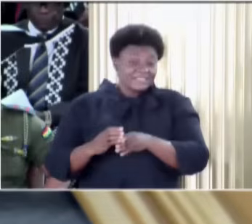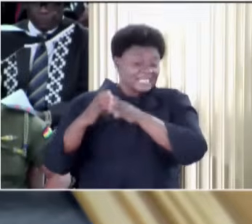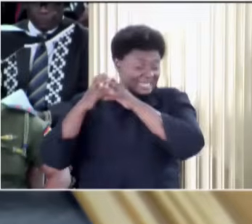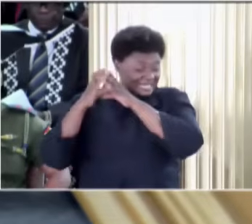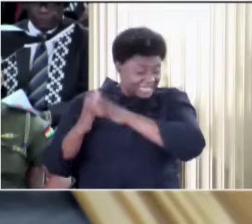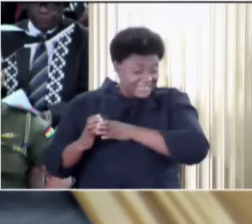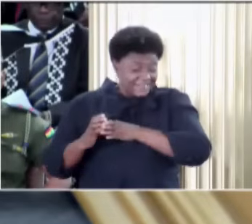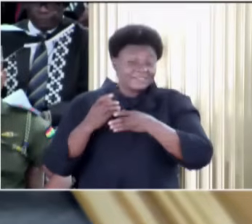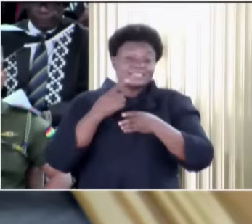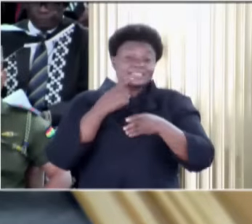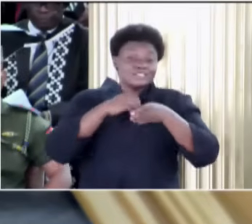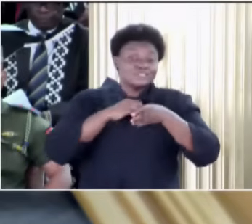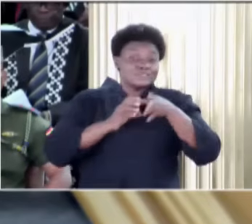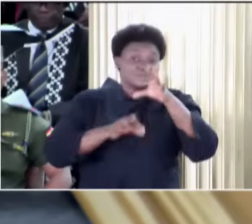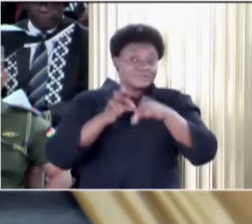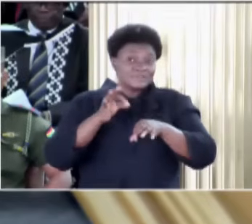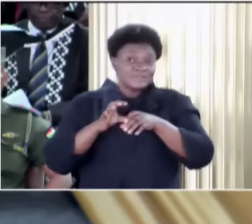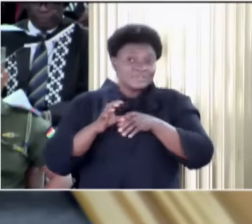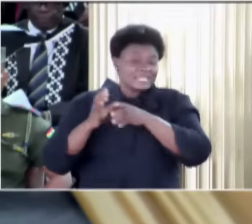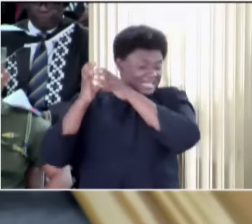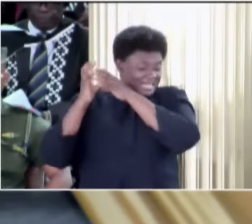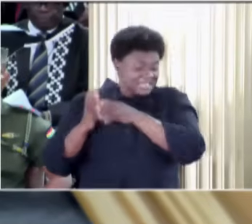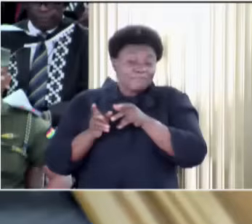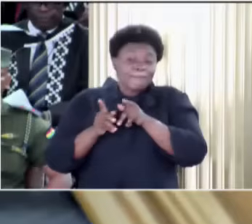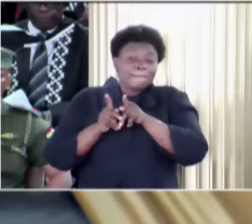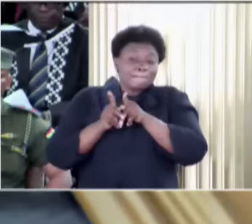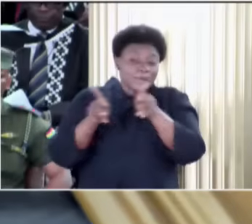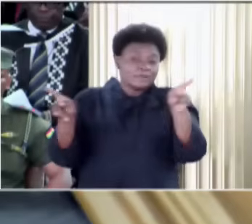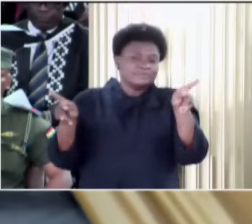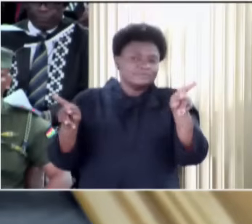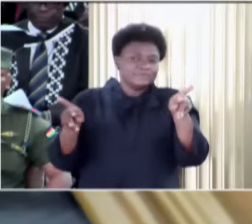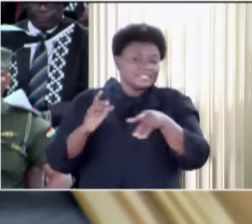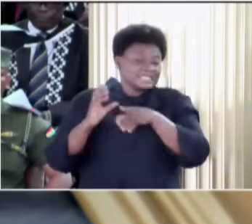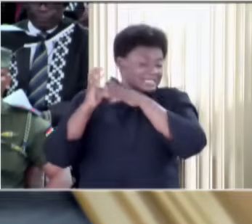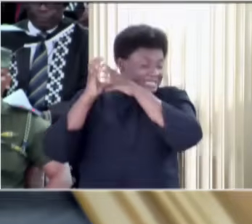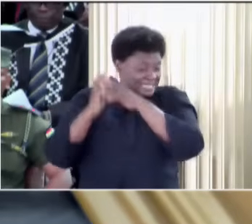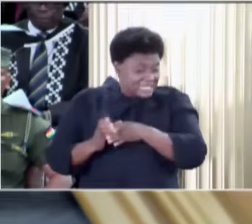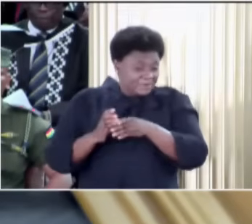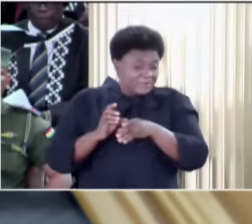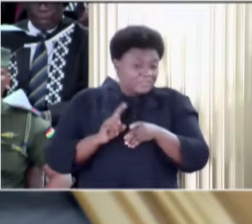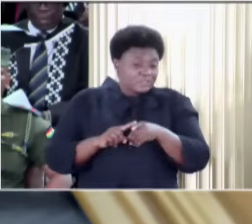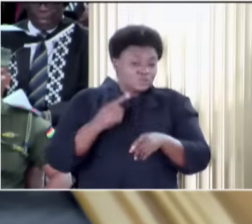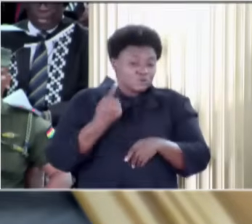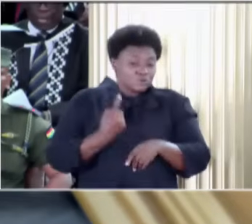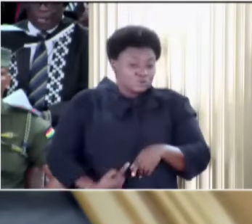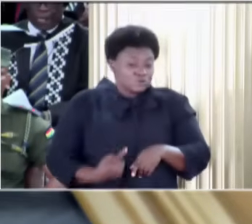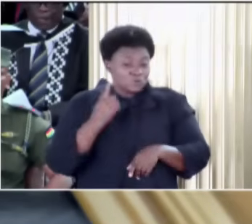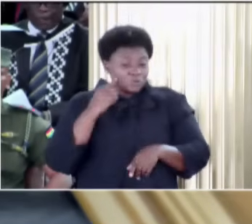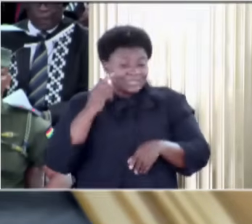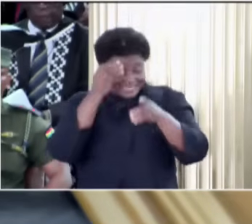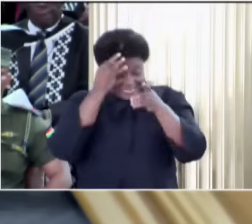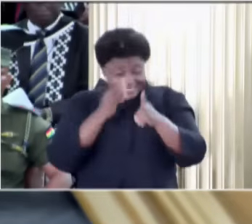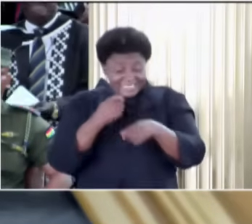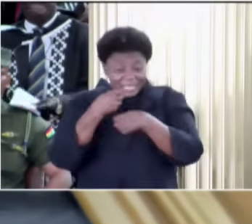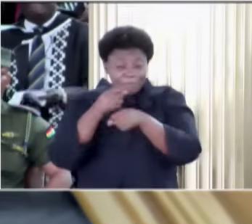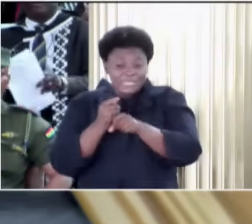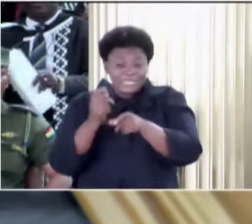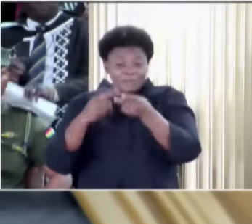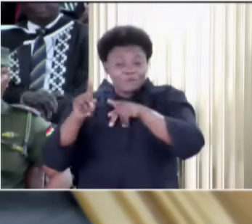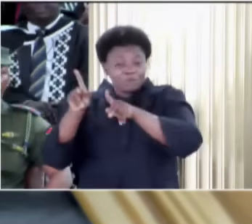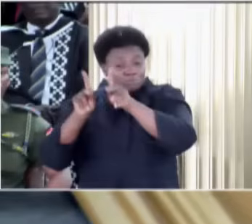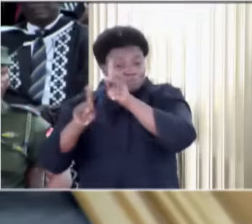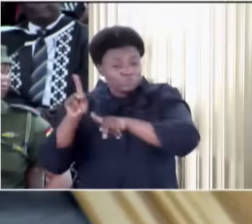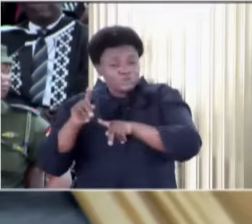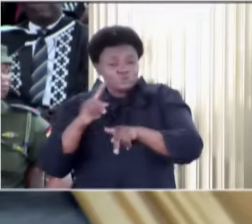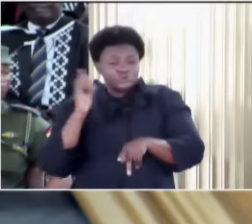spirit. Carry it publicly. Carry it in the rooms where decisions are made about people who will